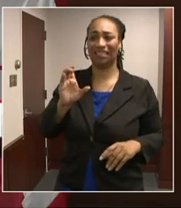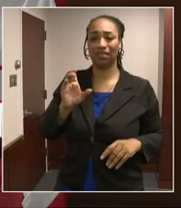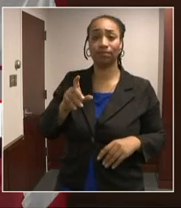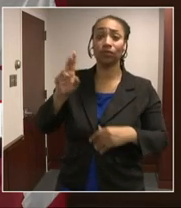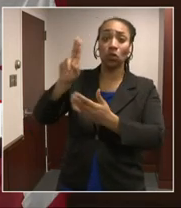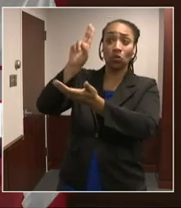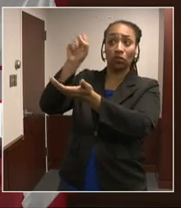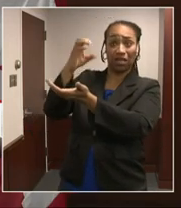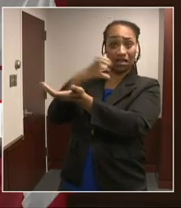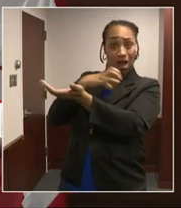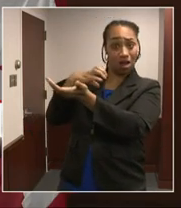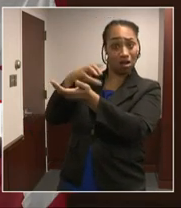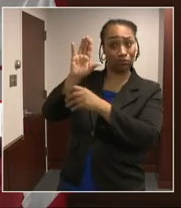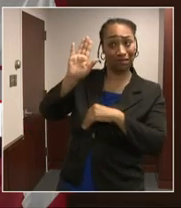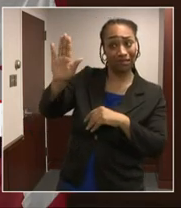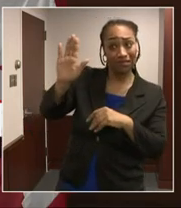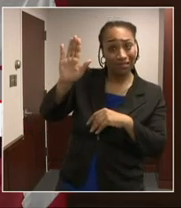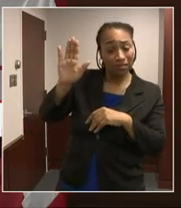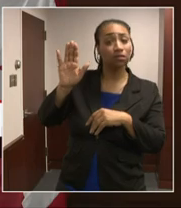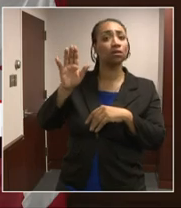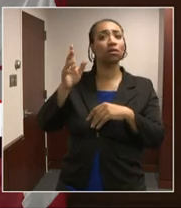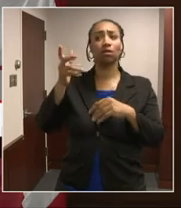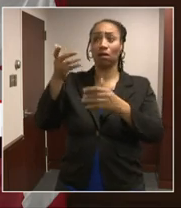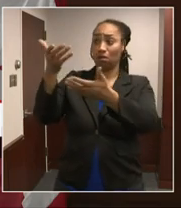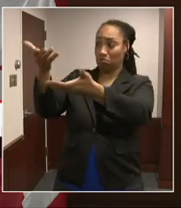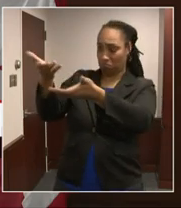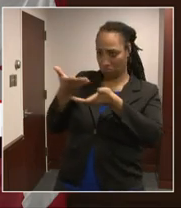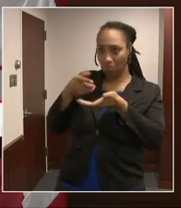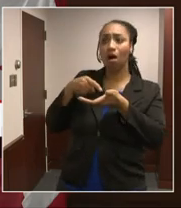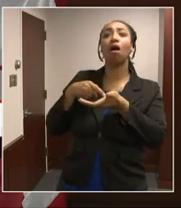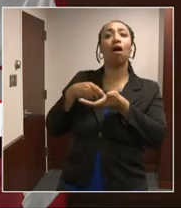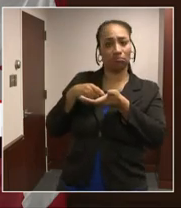of Congress, and it is in the hands of the Congress.